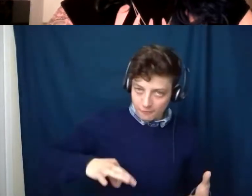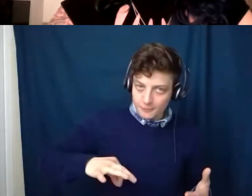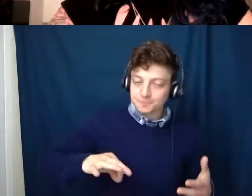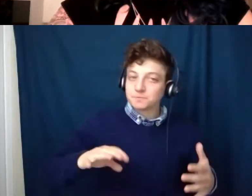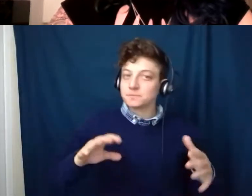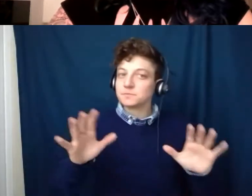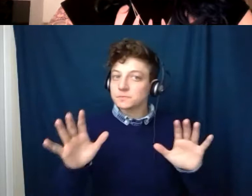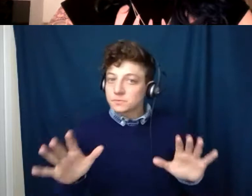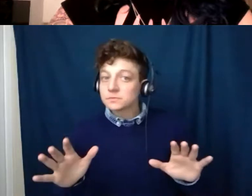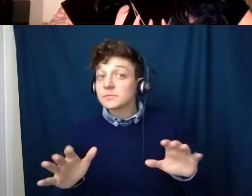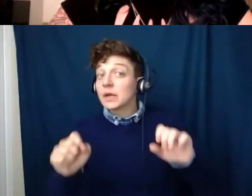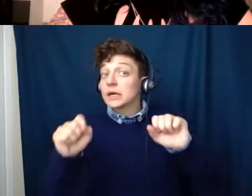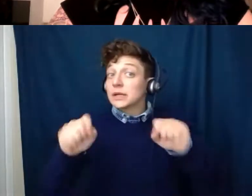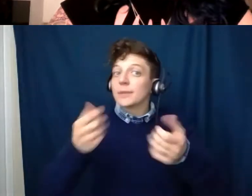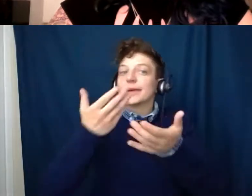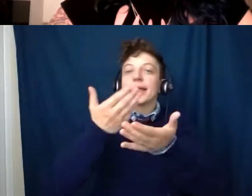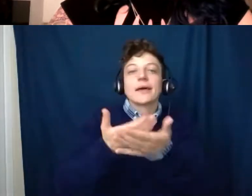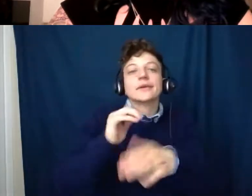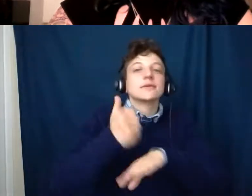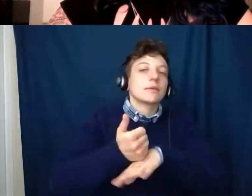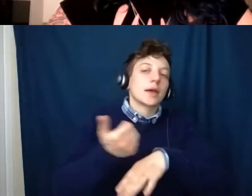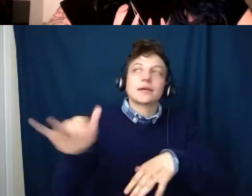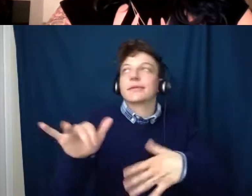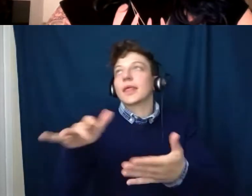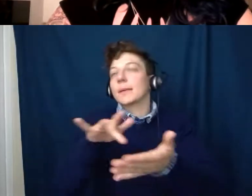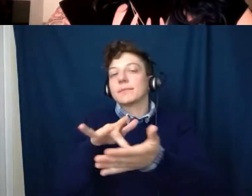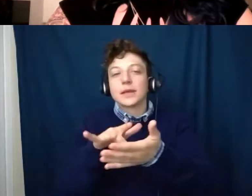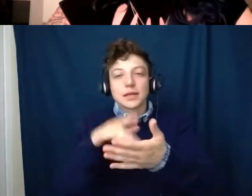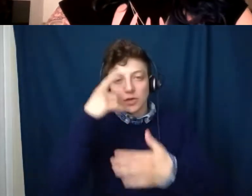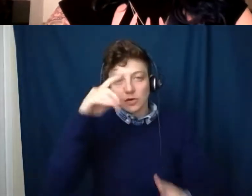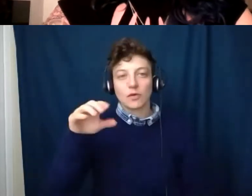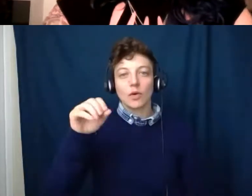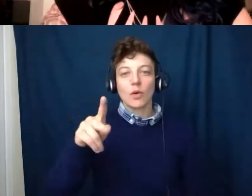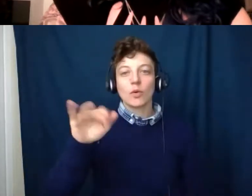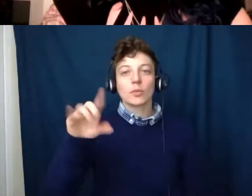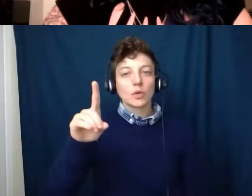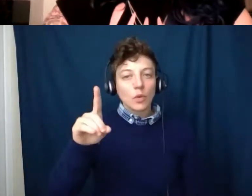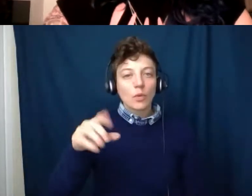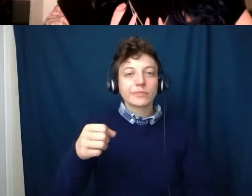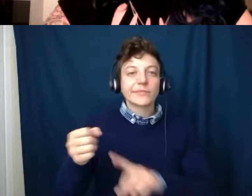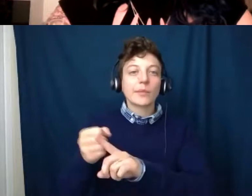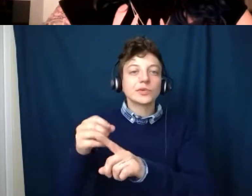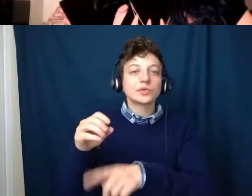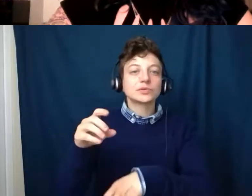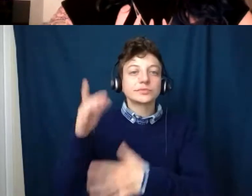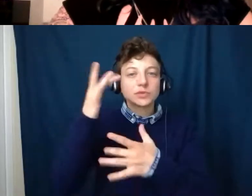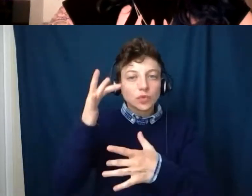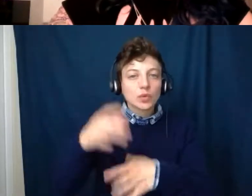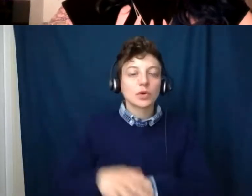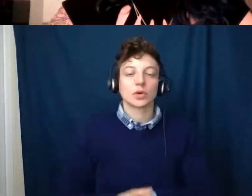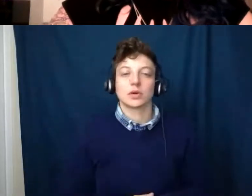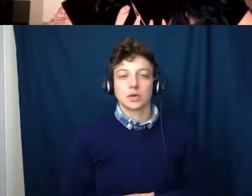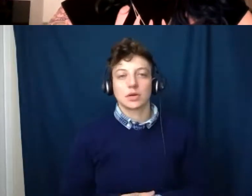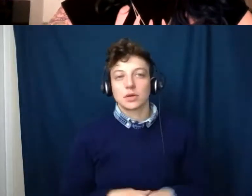that's, evidence-based, like medication for opioid use disorder, like buprenorphine or methadone. It could be something